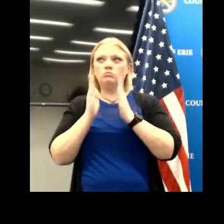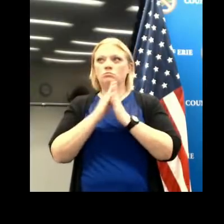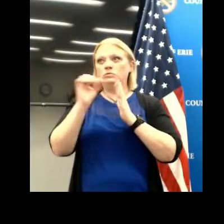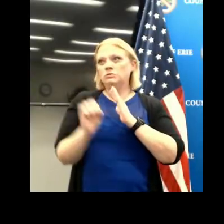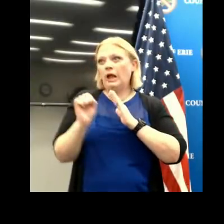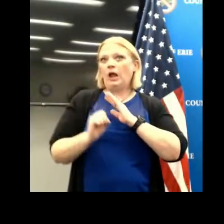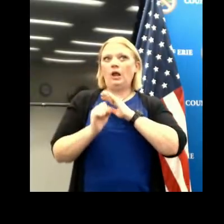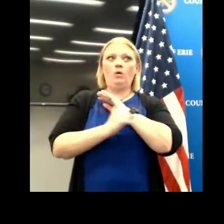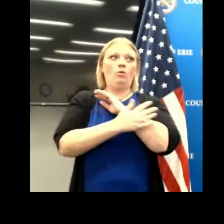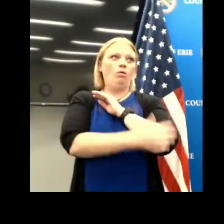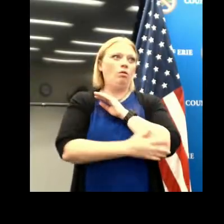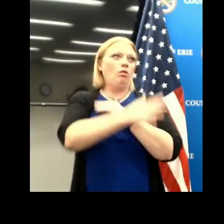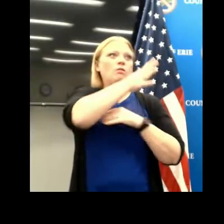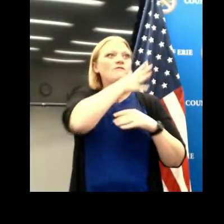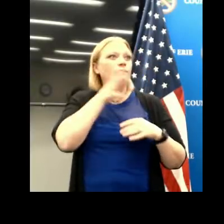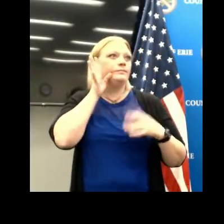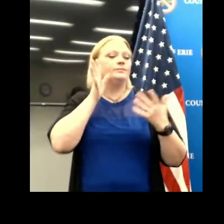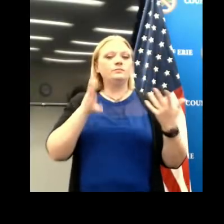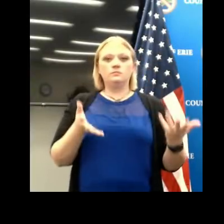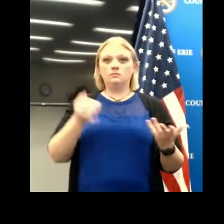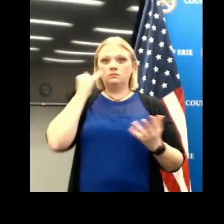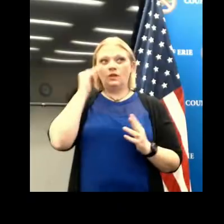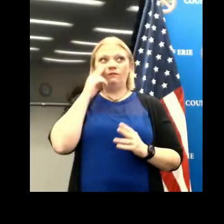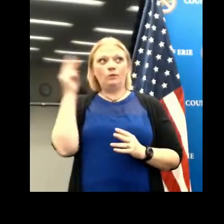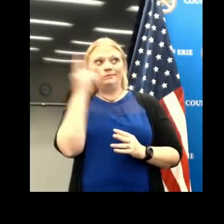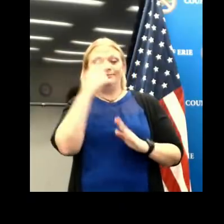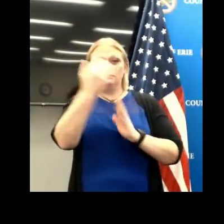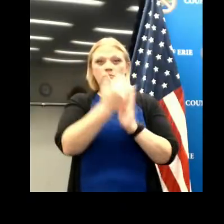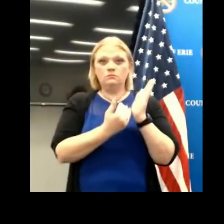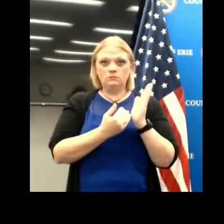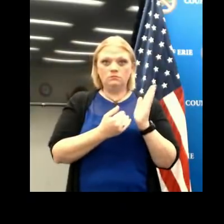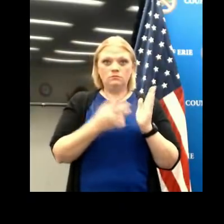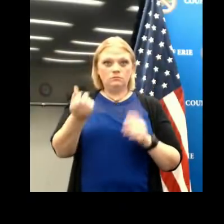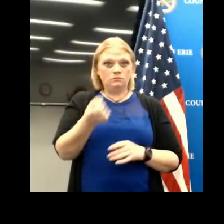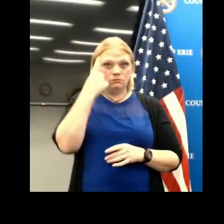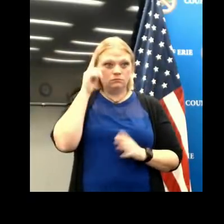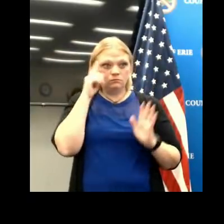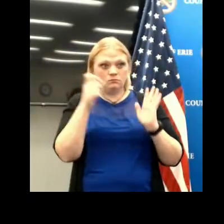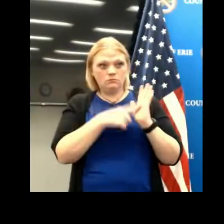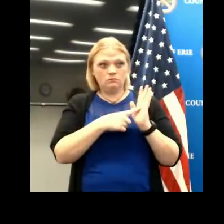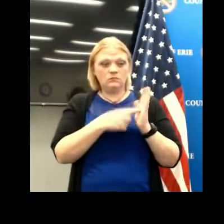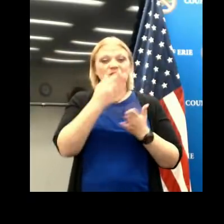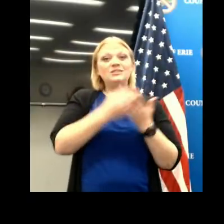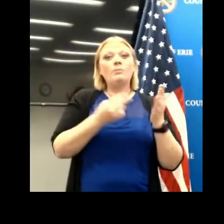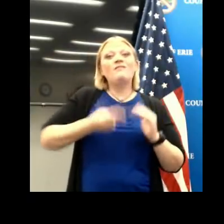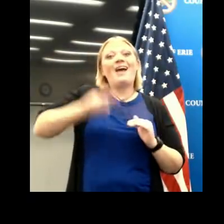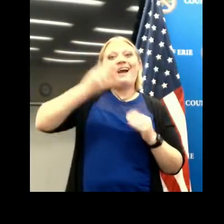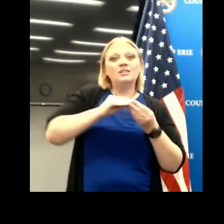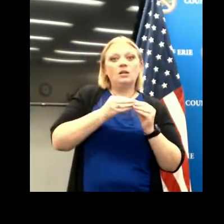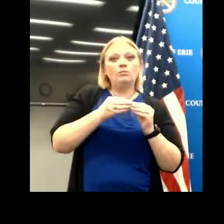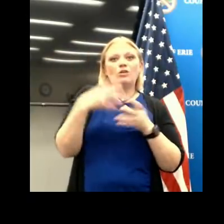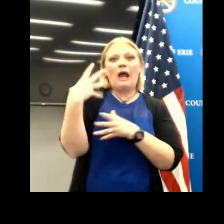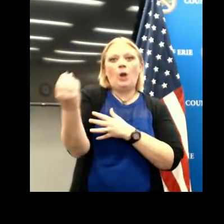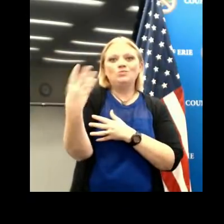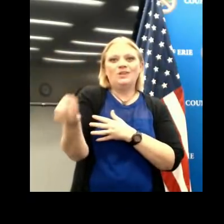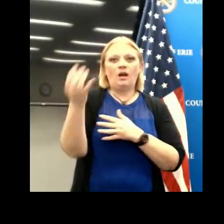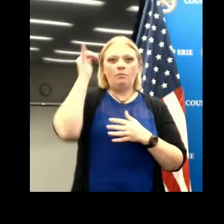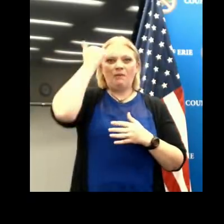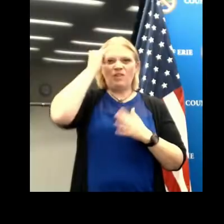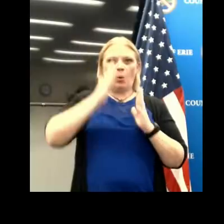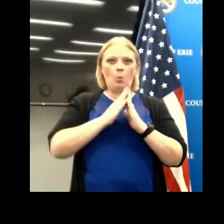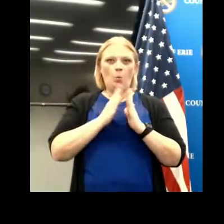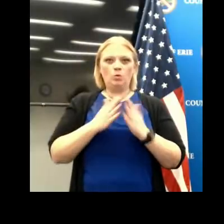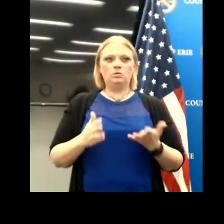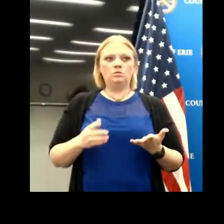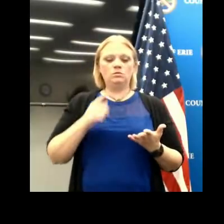settings, in the rural settings. And if you look at this list, you will note some of the highest numbers are outside of the city of Buffalo.